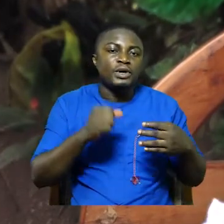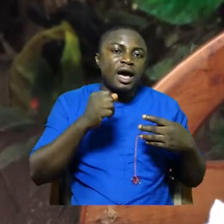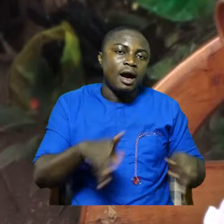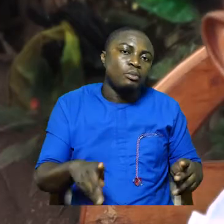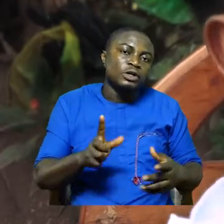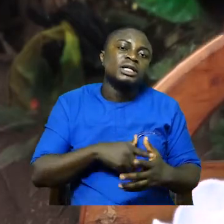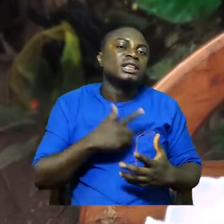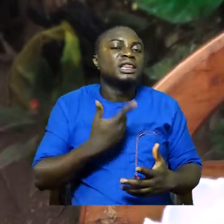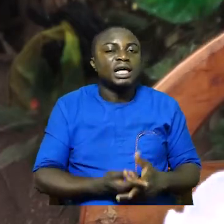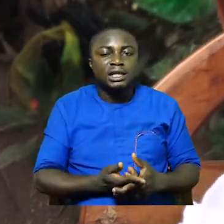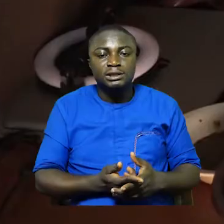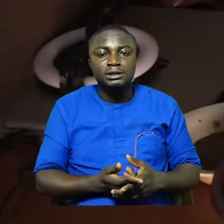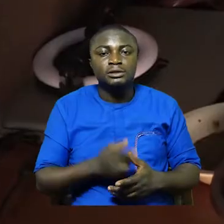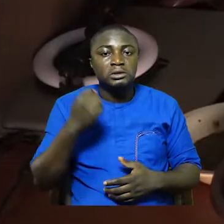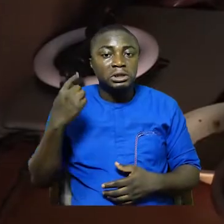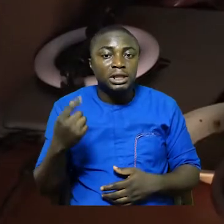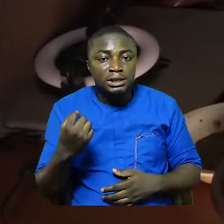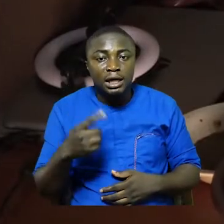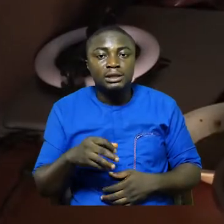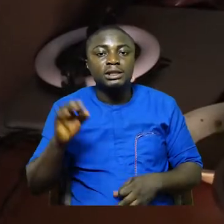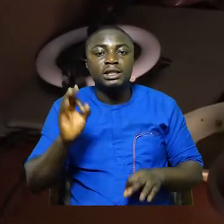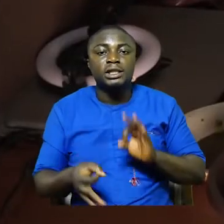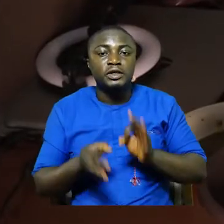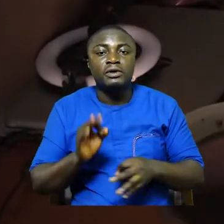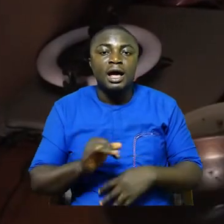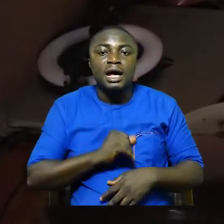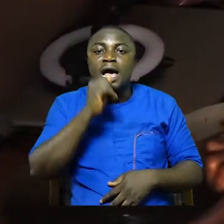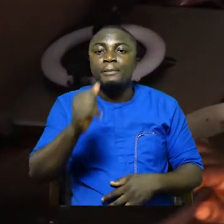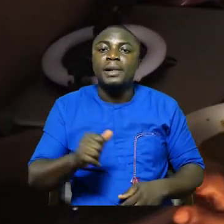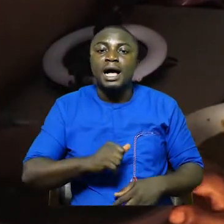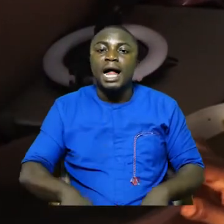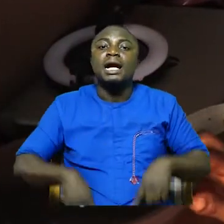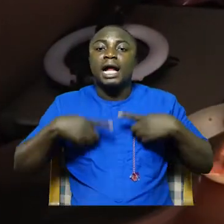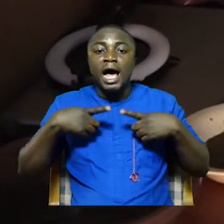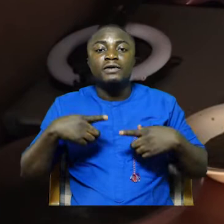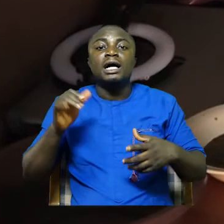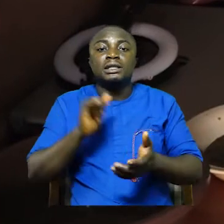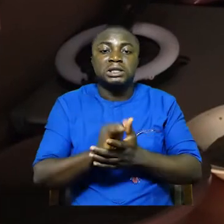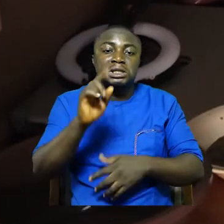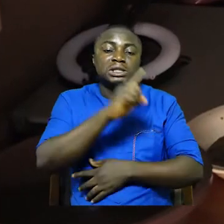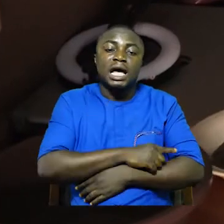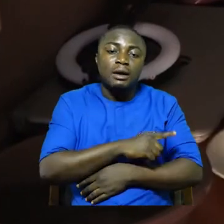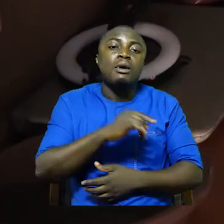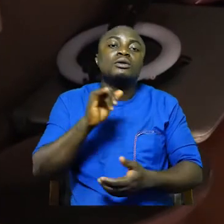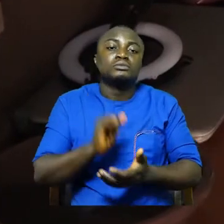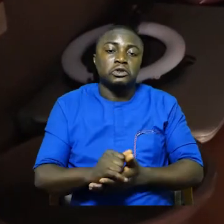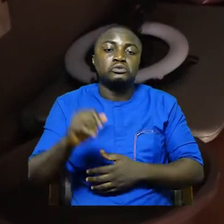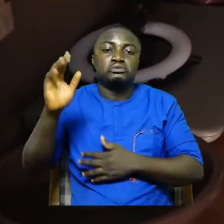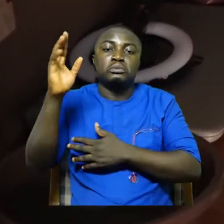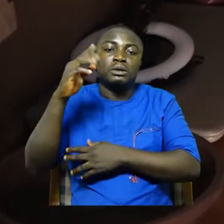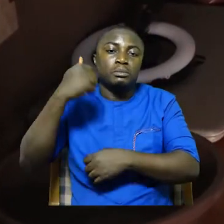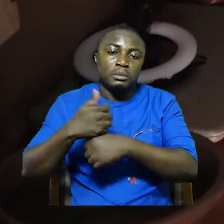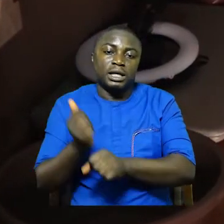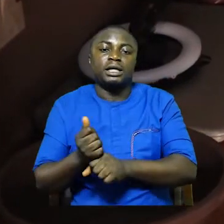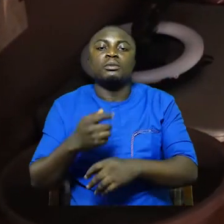be thinking about what will happen then. You understand? So if I'm still alive at that time,